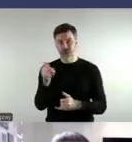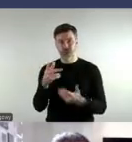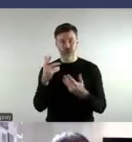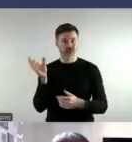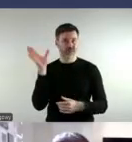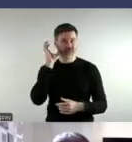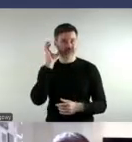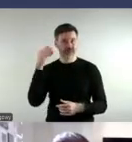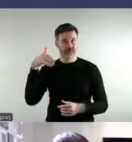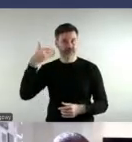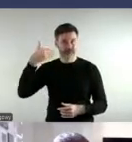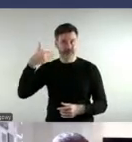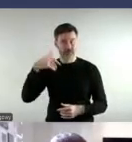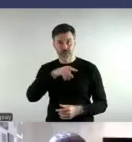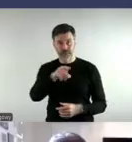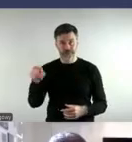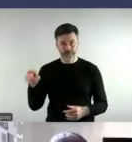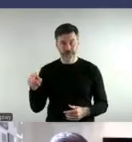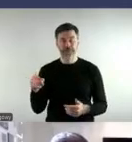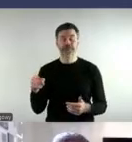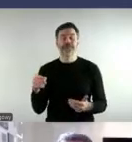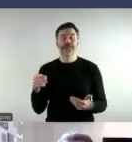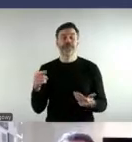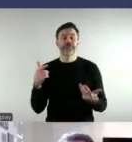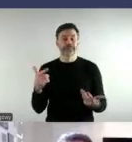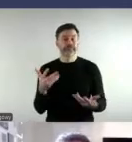If you know, if some of you who are listening to this presentation